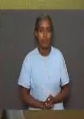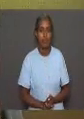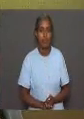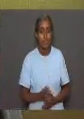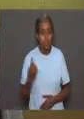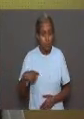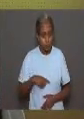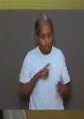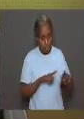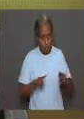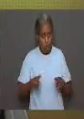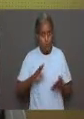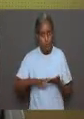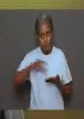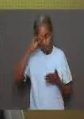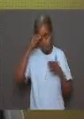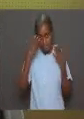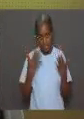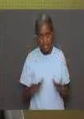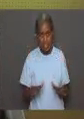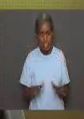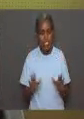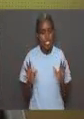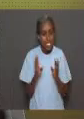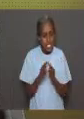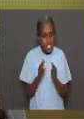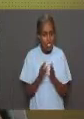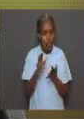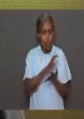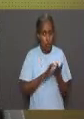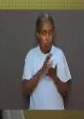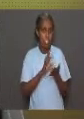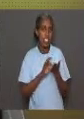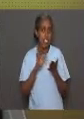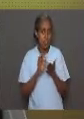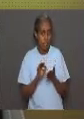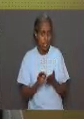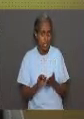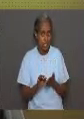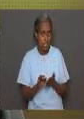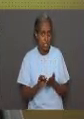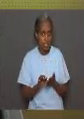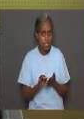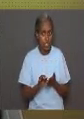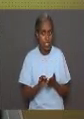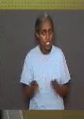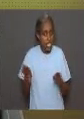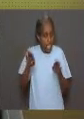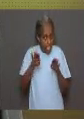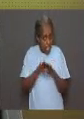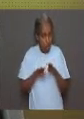We also learned that the set of complex numbers is